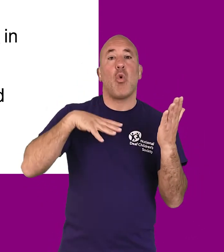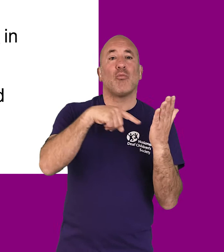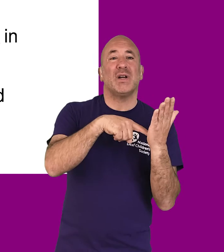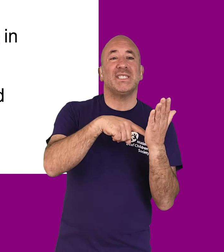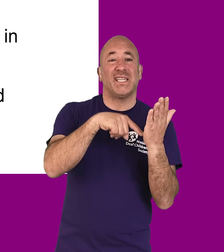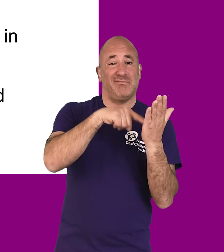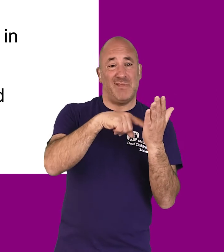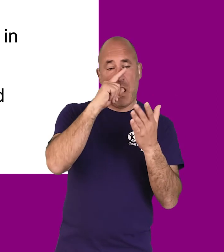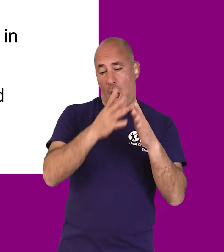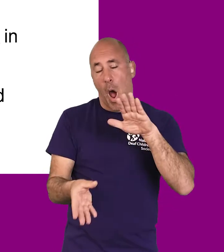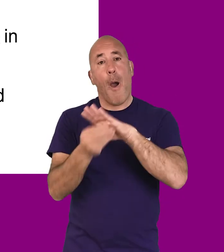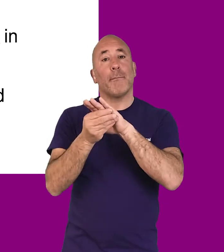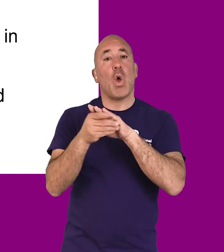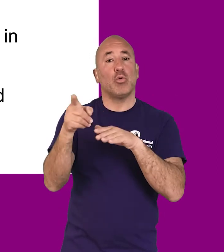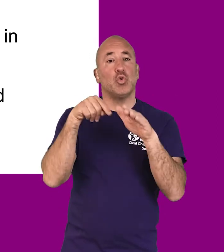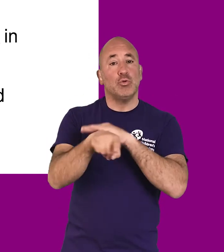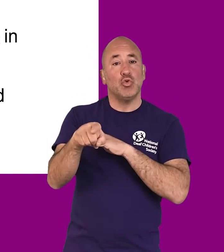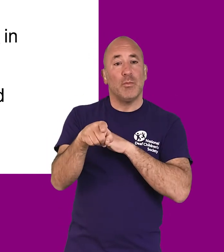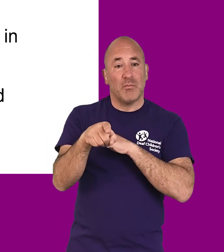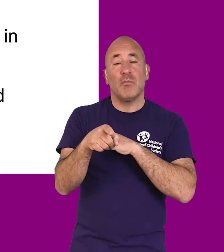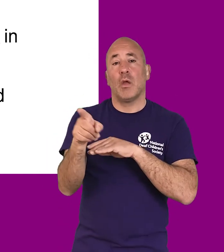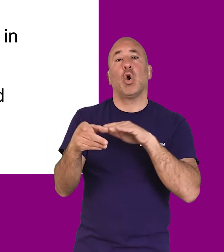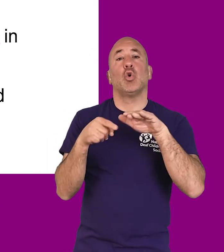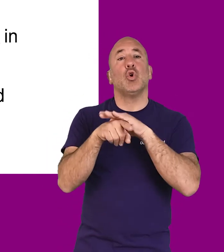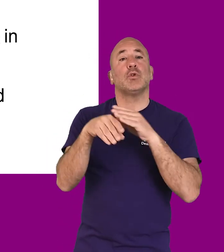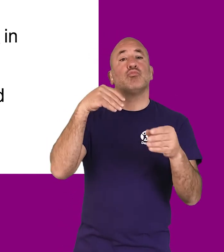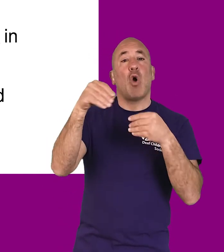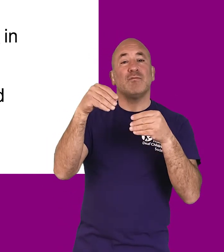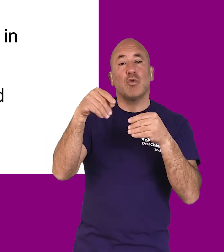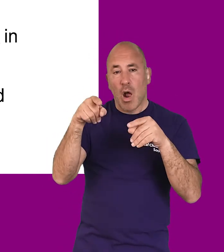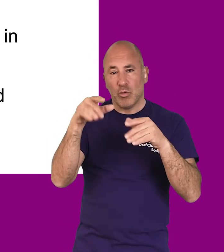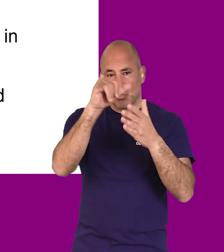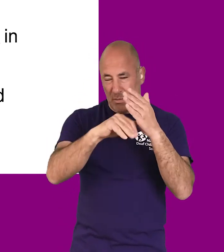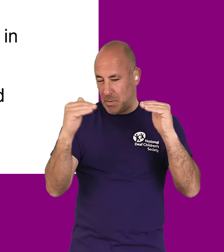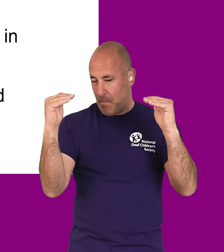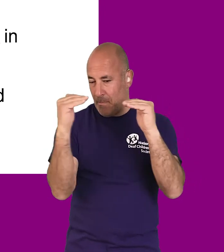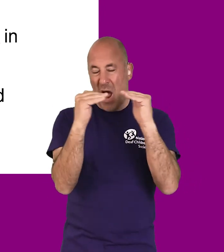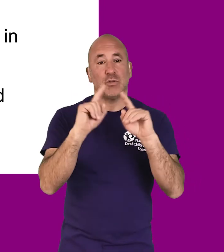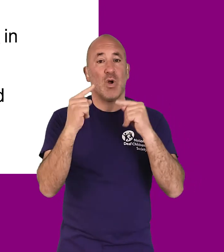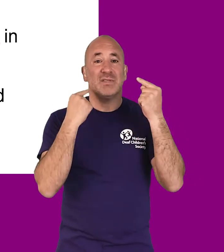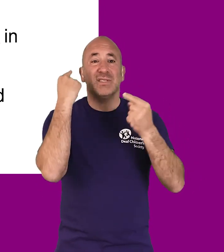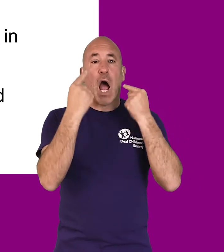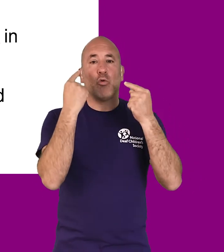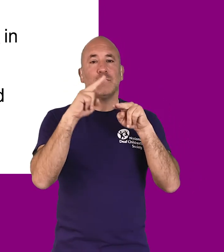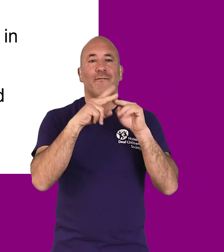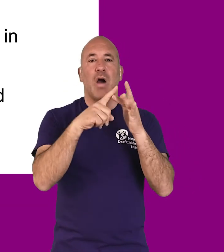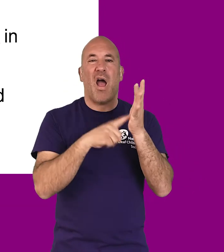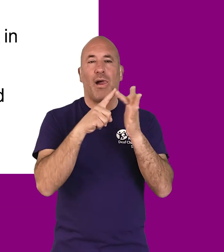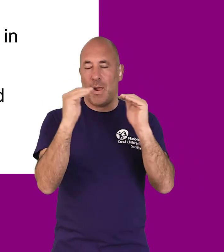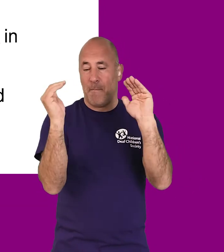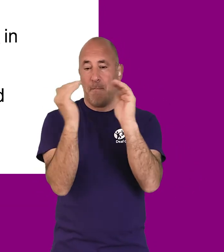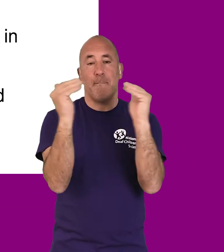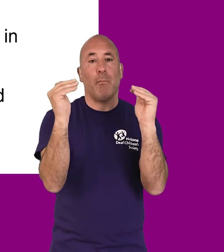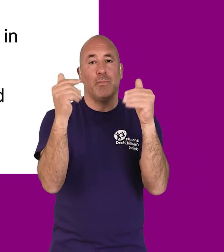already have a script for what you were saying in your video, you can upload this into YouTube,